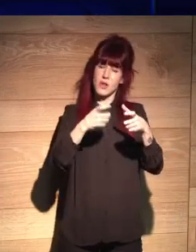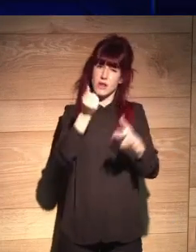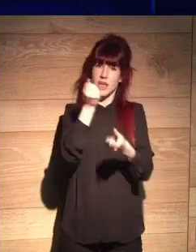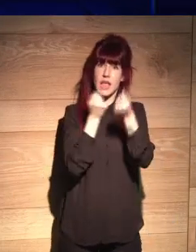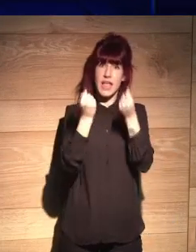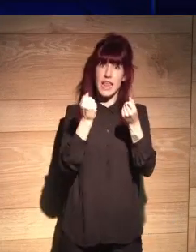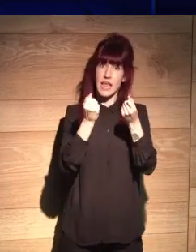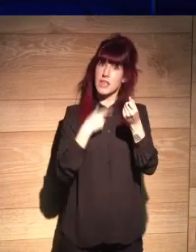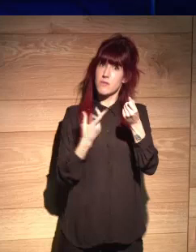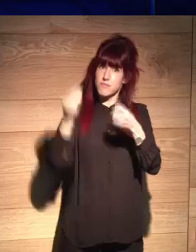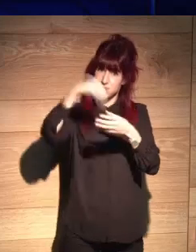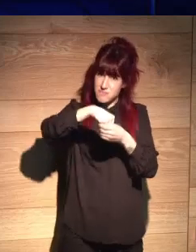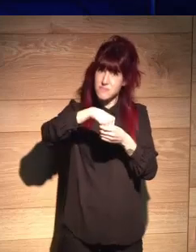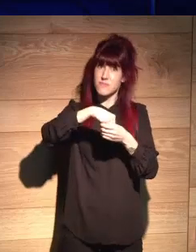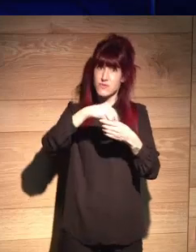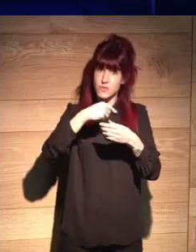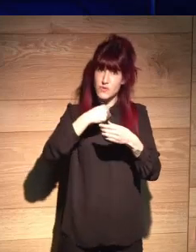evaluated